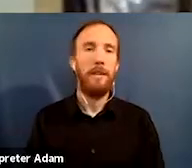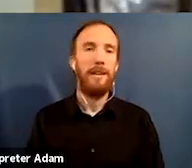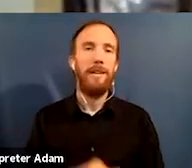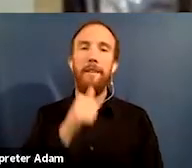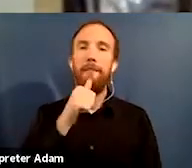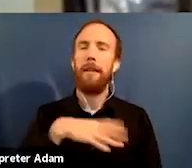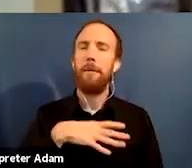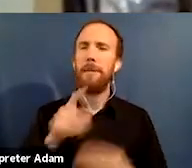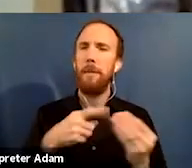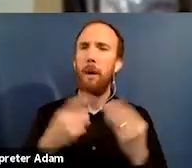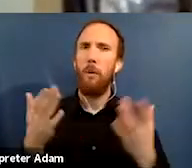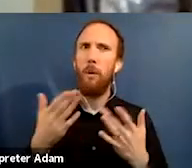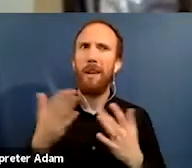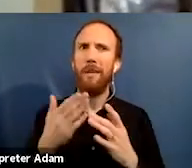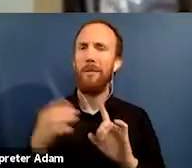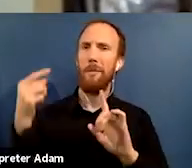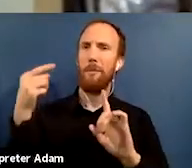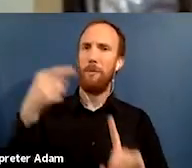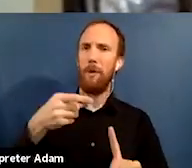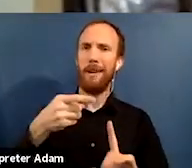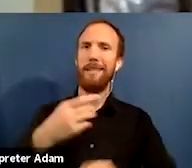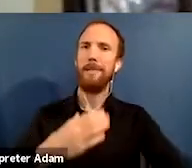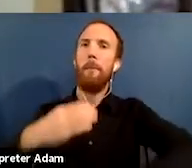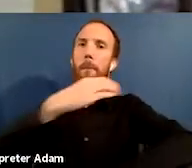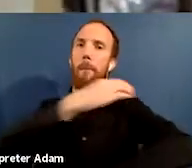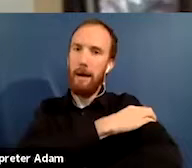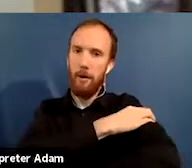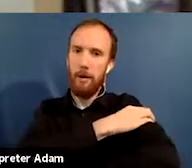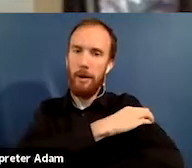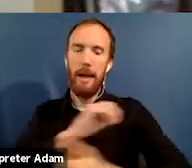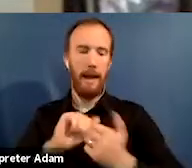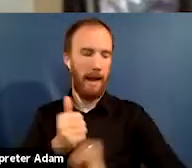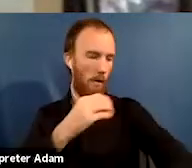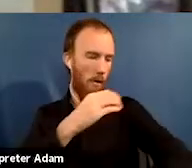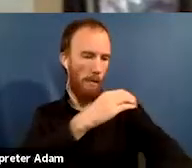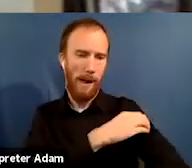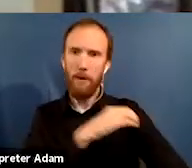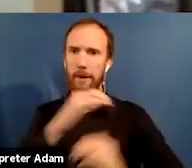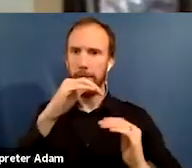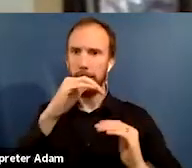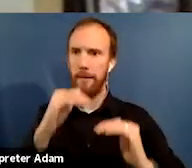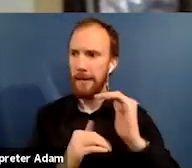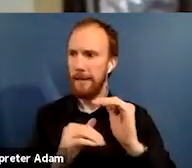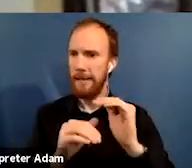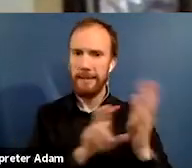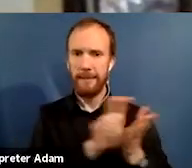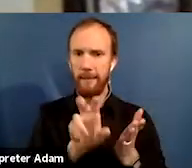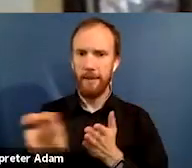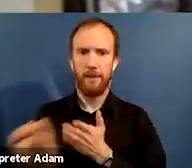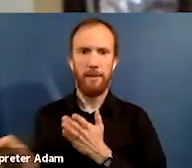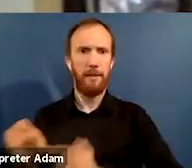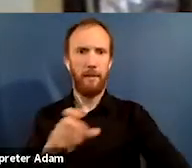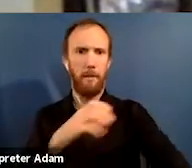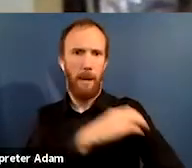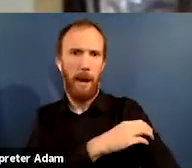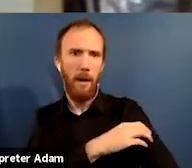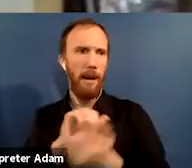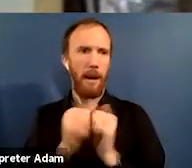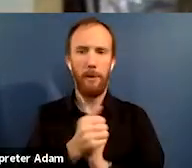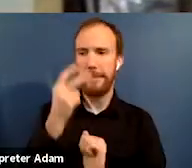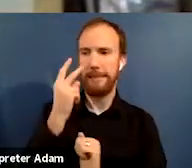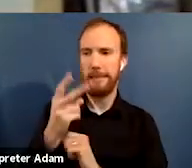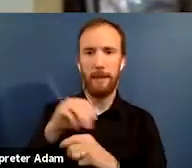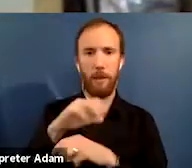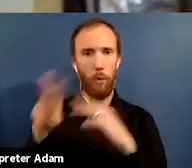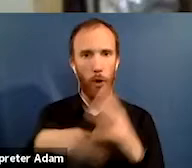about questions of power and how power and these imbalances of power that exist in the world, and this actually has to do with the previous